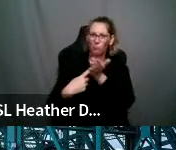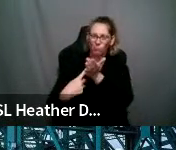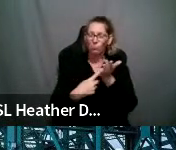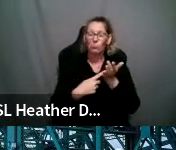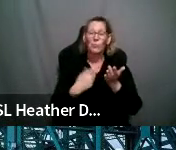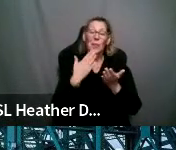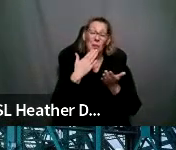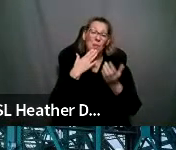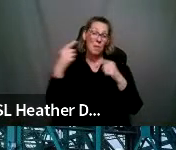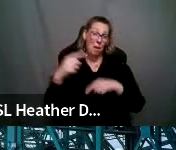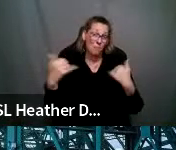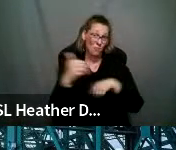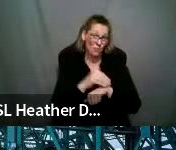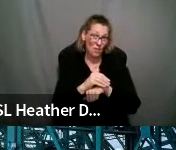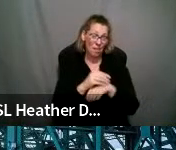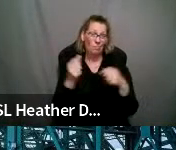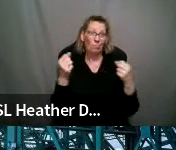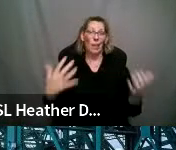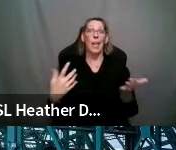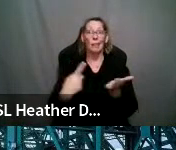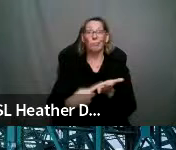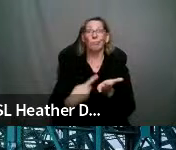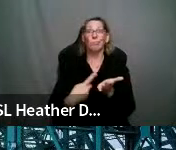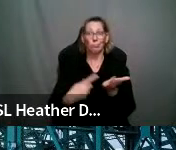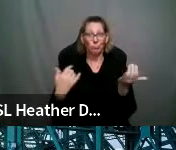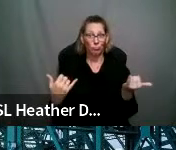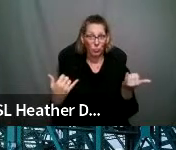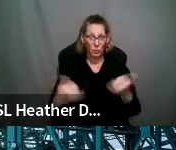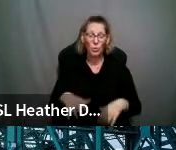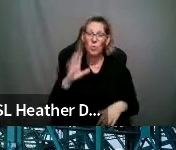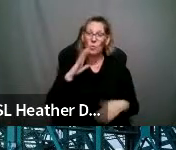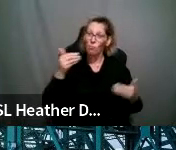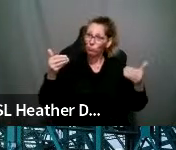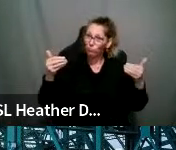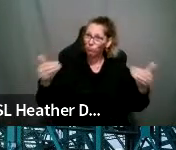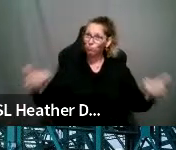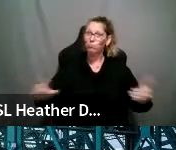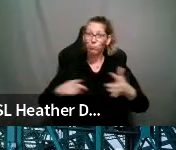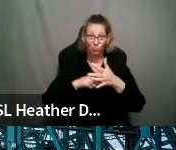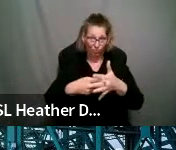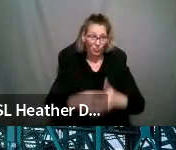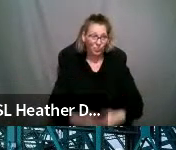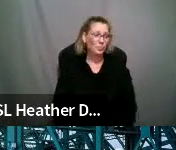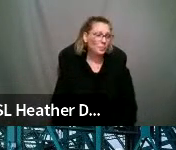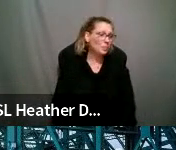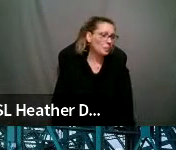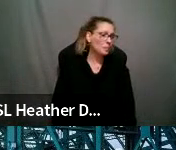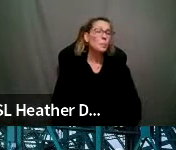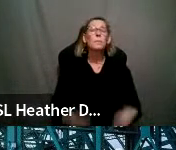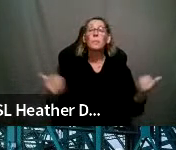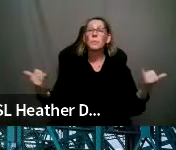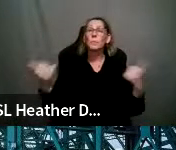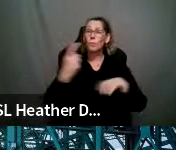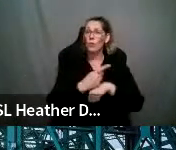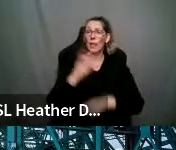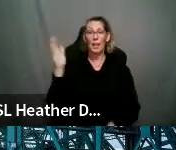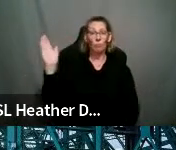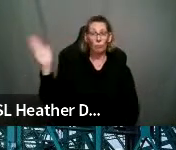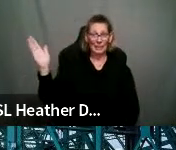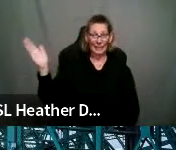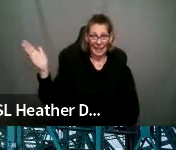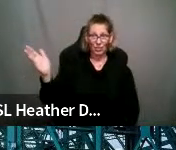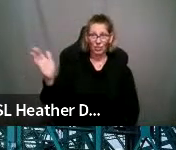lot of content to share, so we're going to jump into it right away. Today we have a presentation